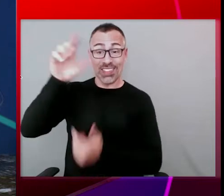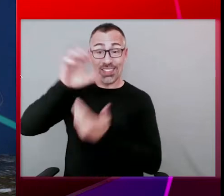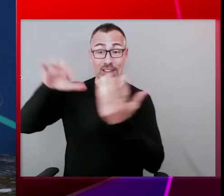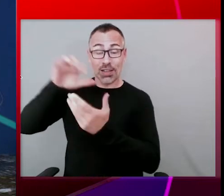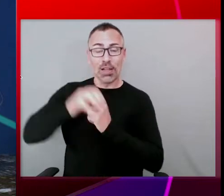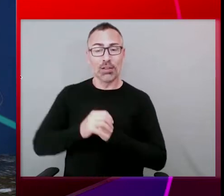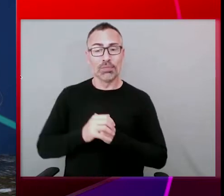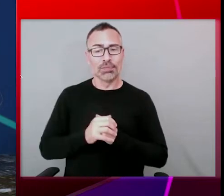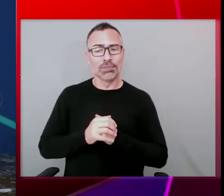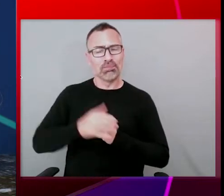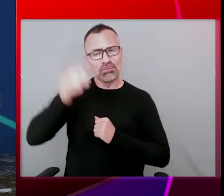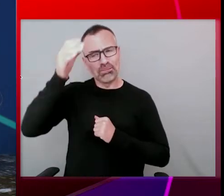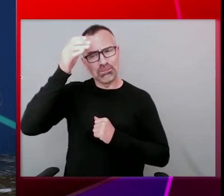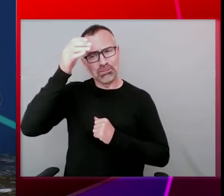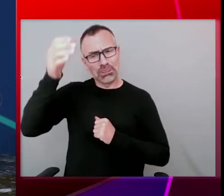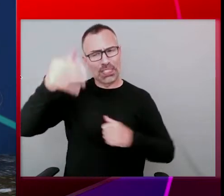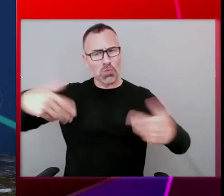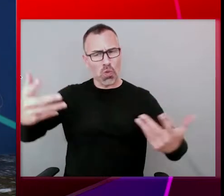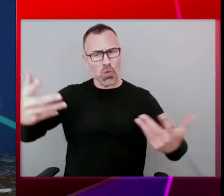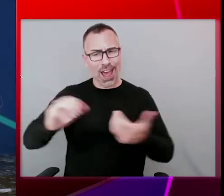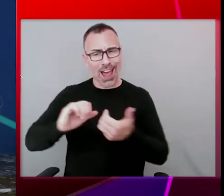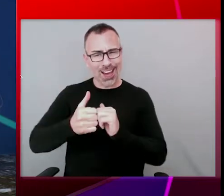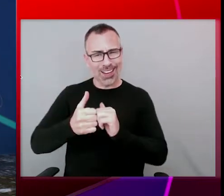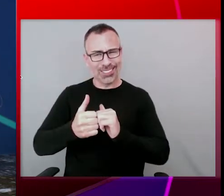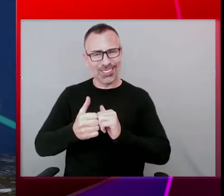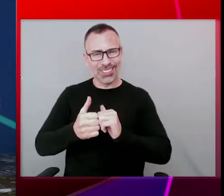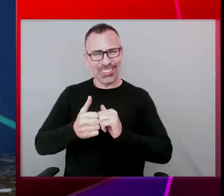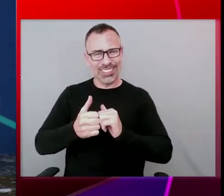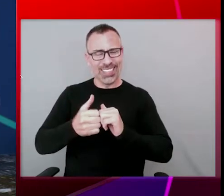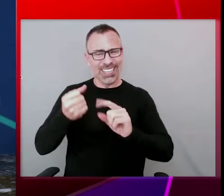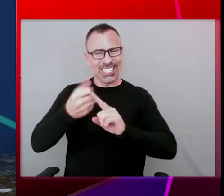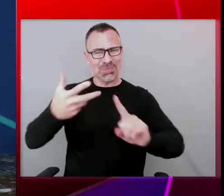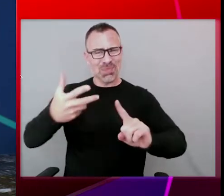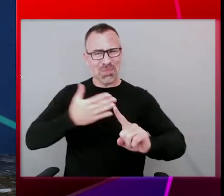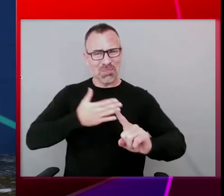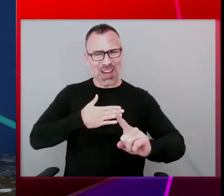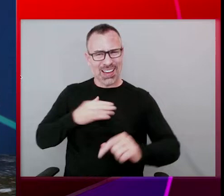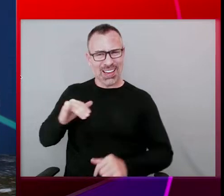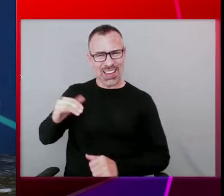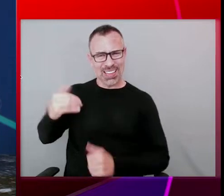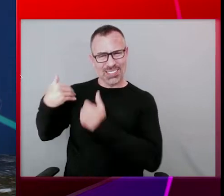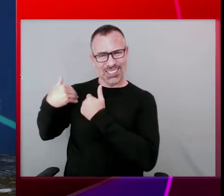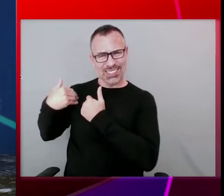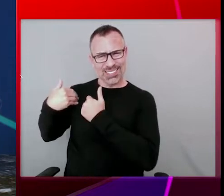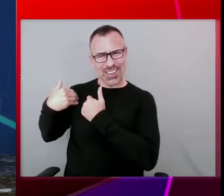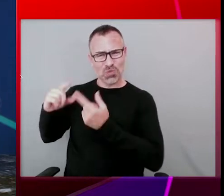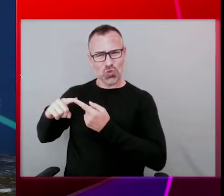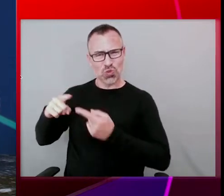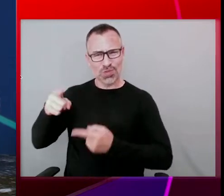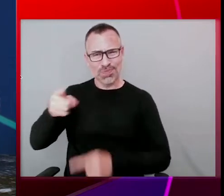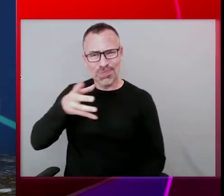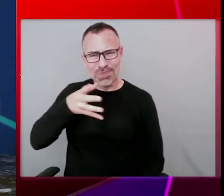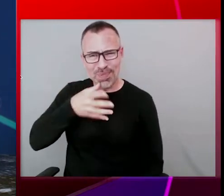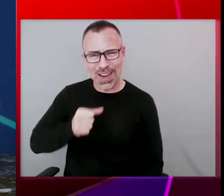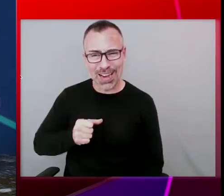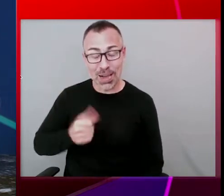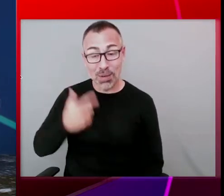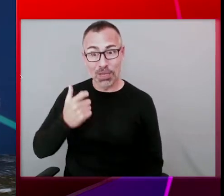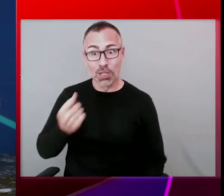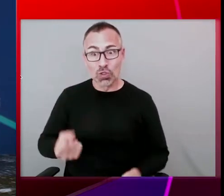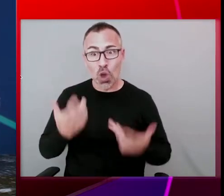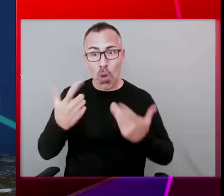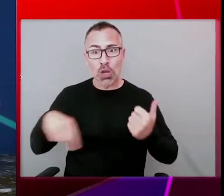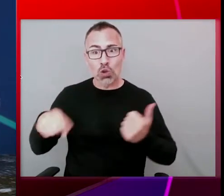to explain what I do to my mom. Right? Because so much of what we do is completely intangible, right? Yep.